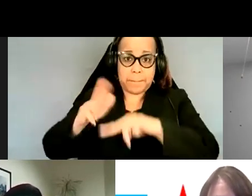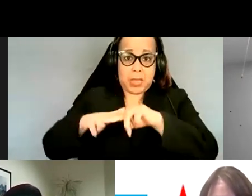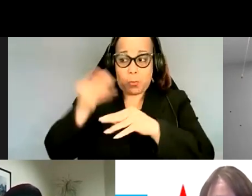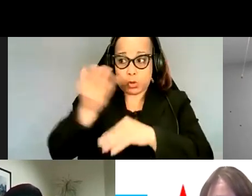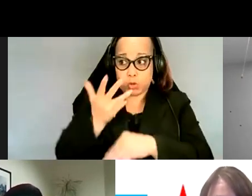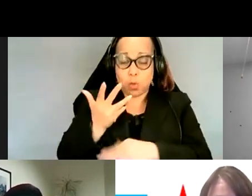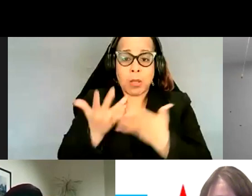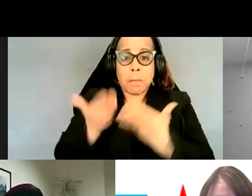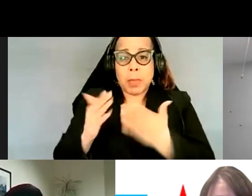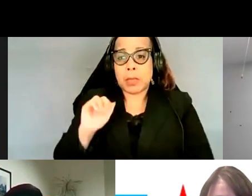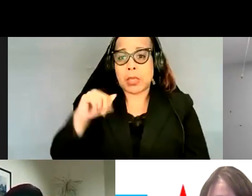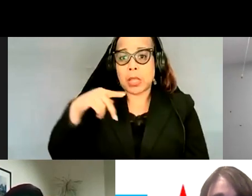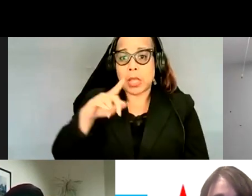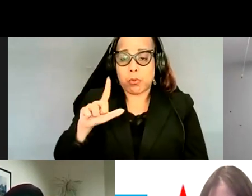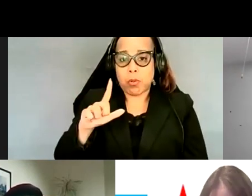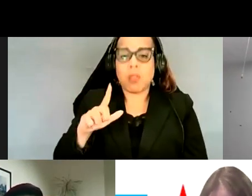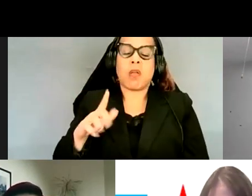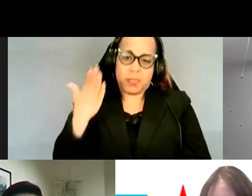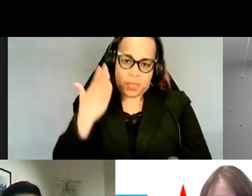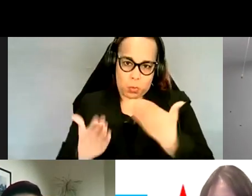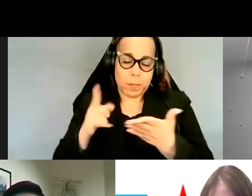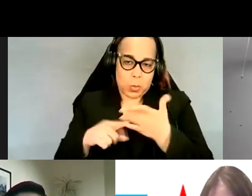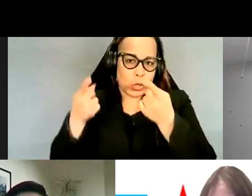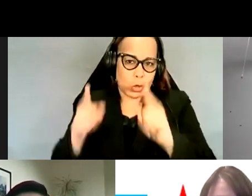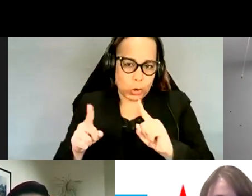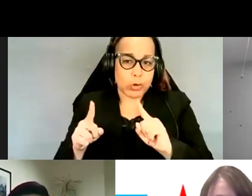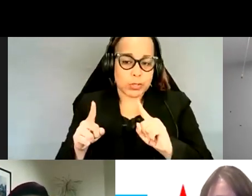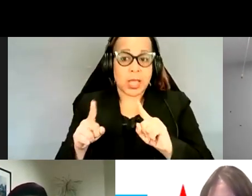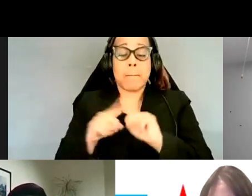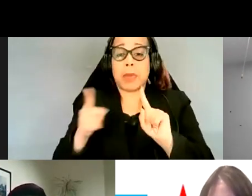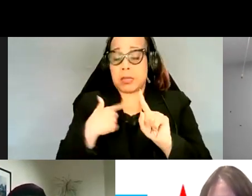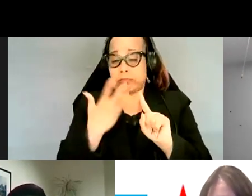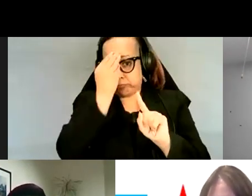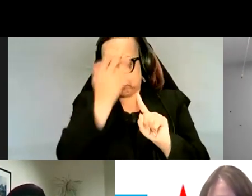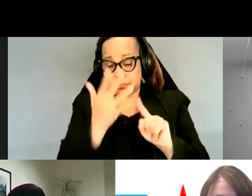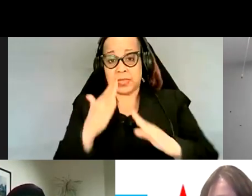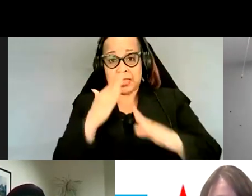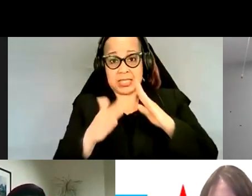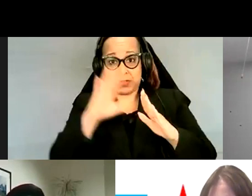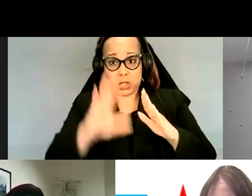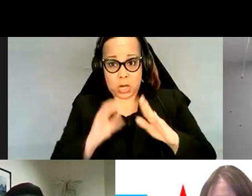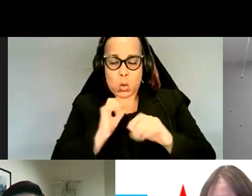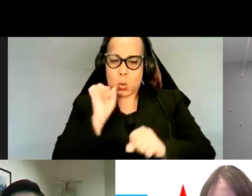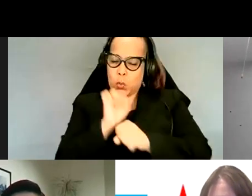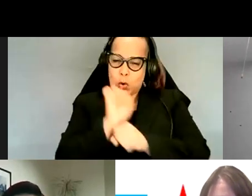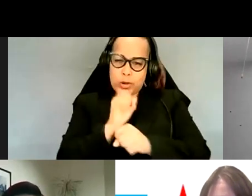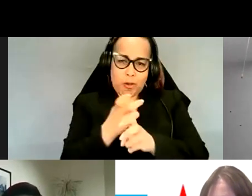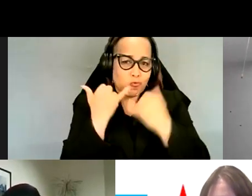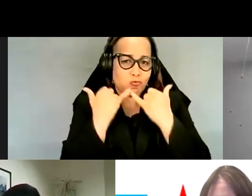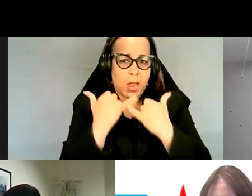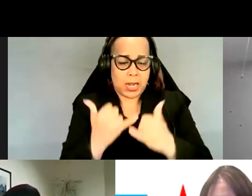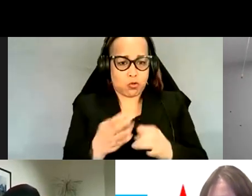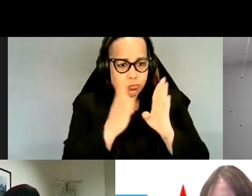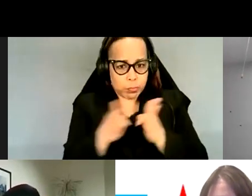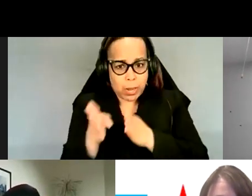that sometime in April, that's going to be what occurs. What I'll say is the city of Chicago is working very hard right now to prepare